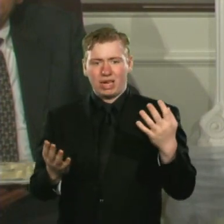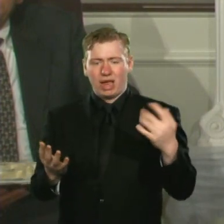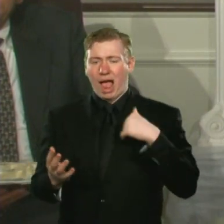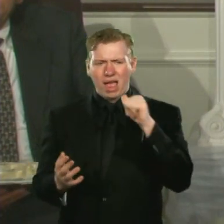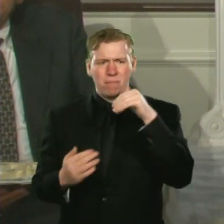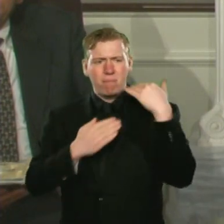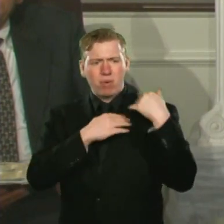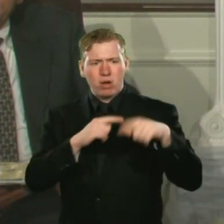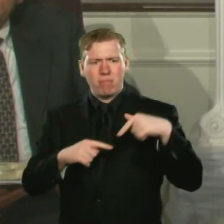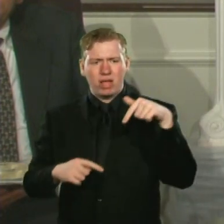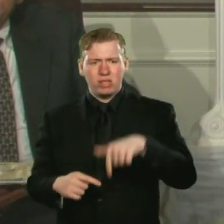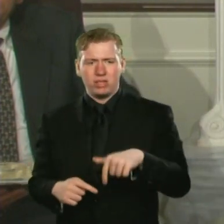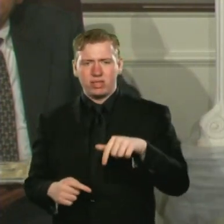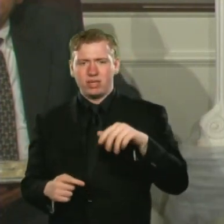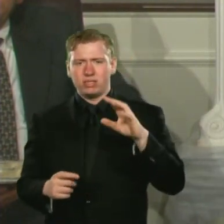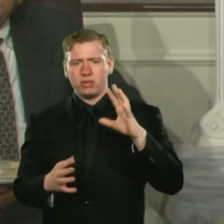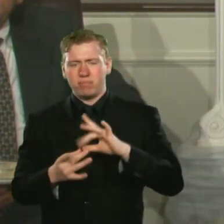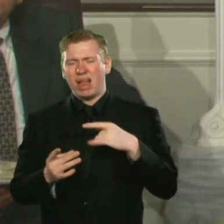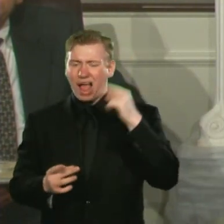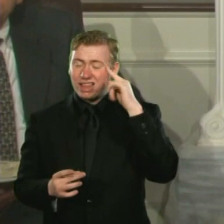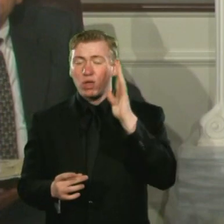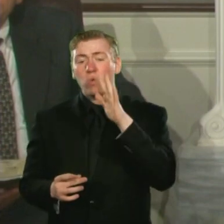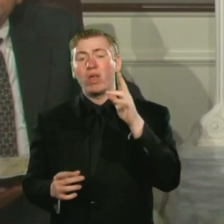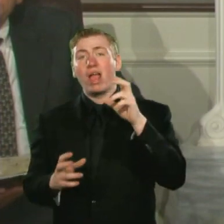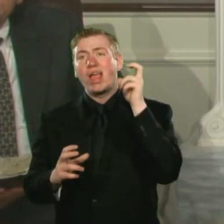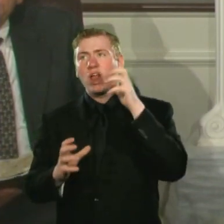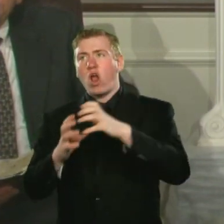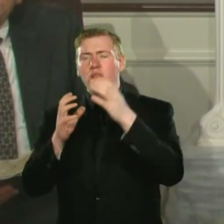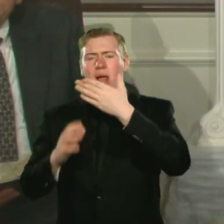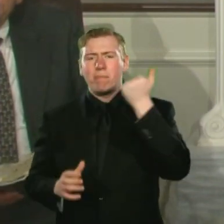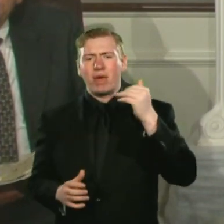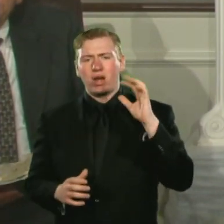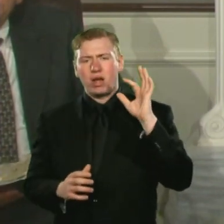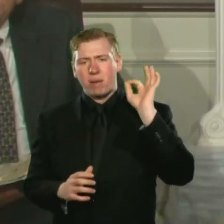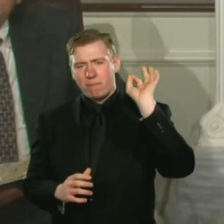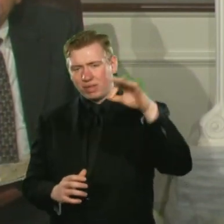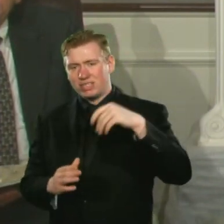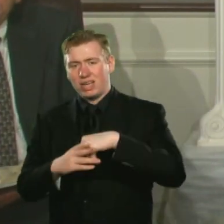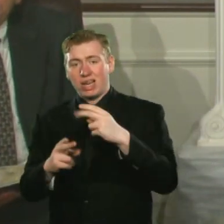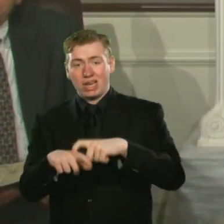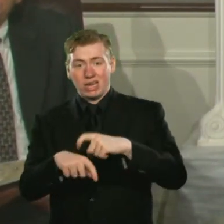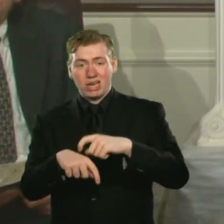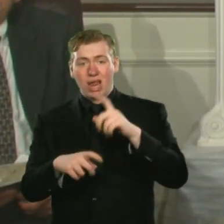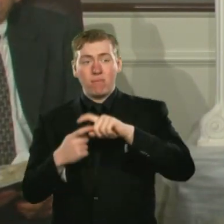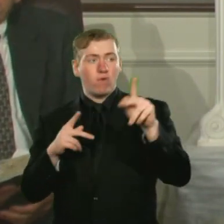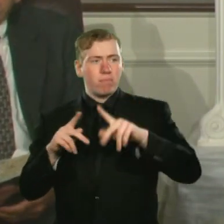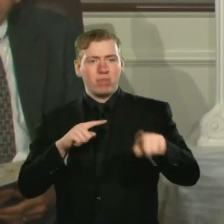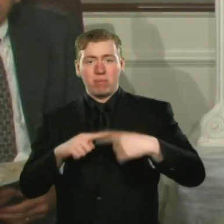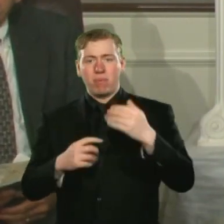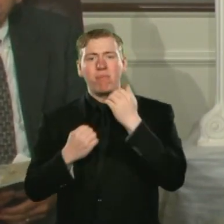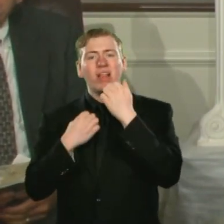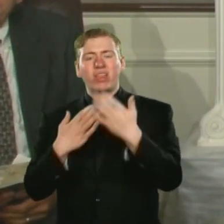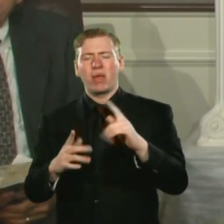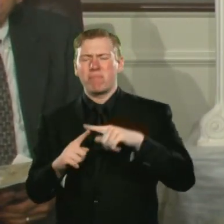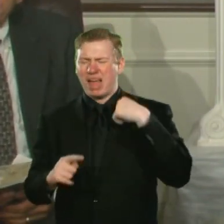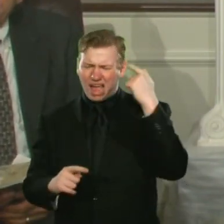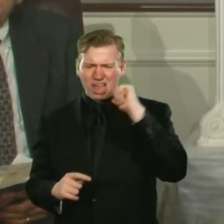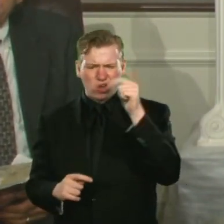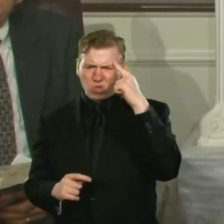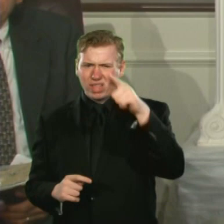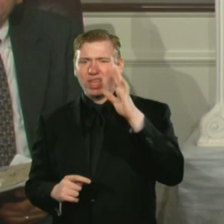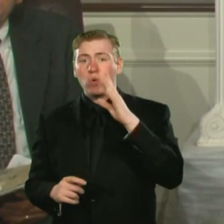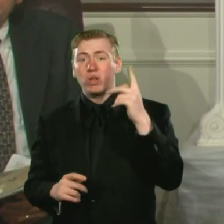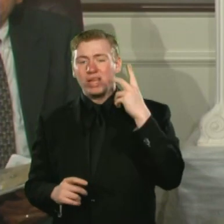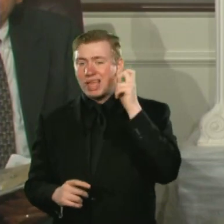message. I think you're going to hear a lot better messages in time to come from many other people about gratitude, but I don't think you'll hear one that's any